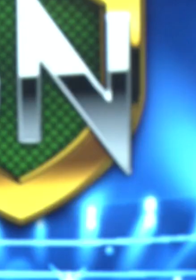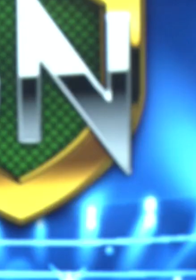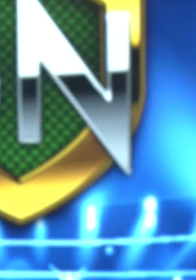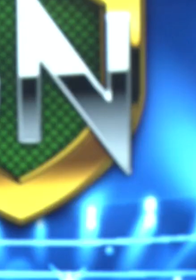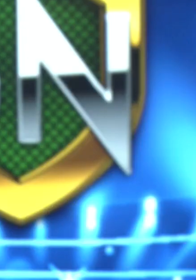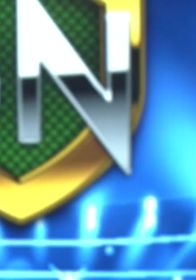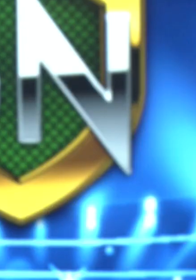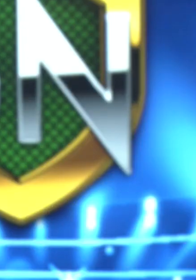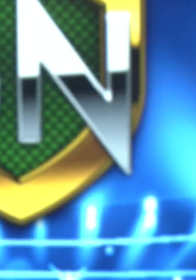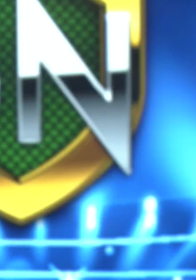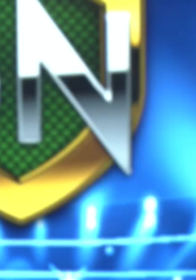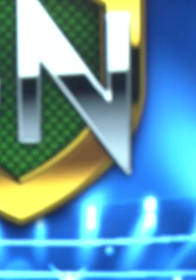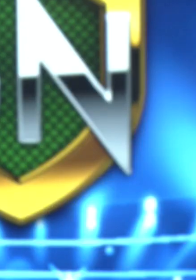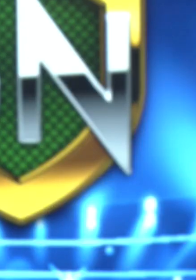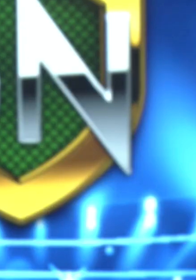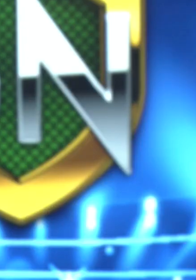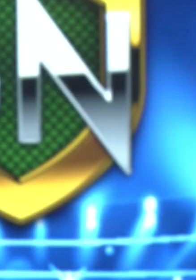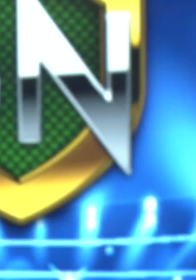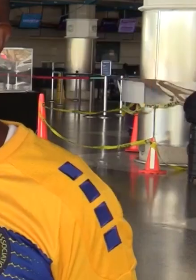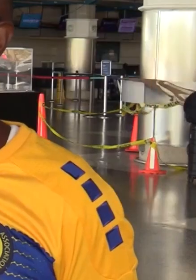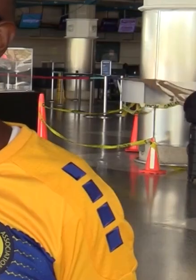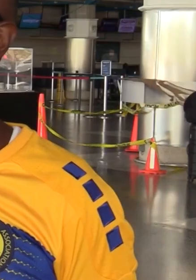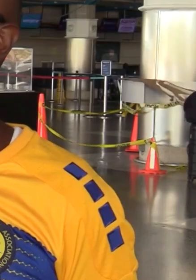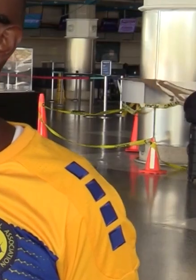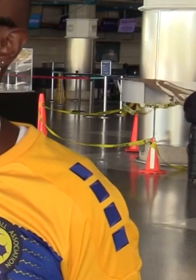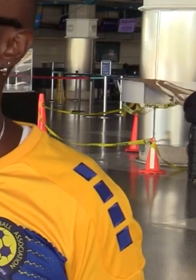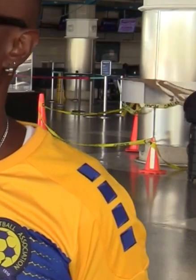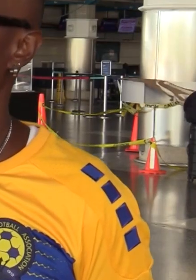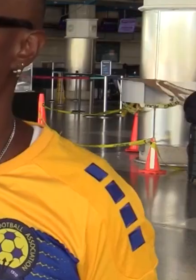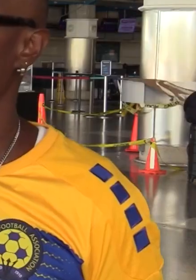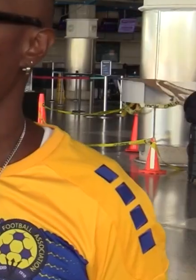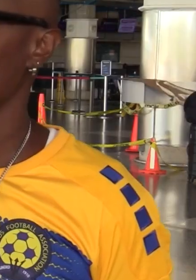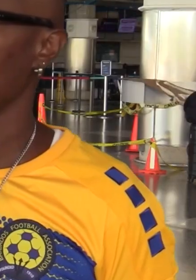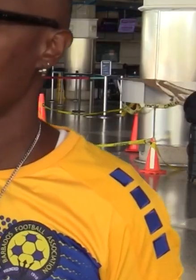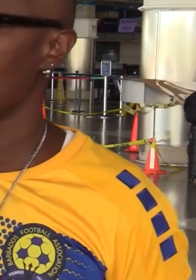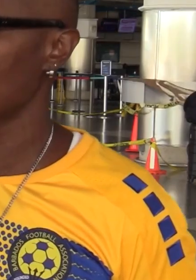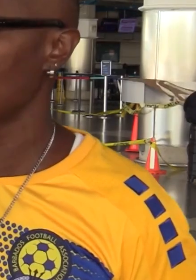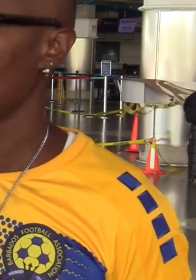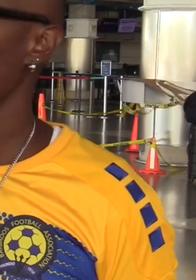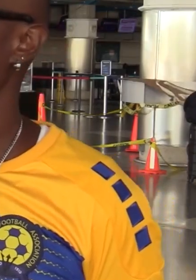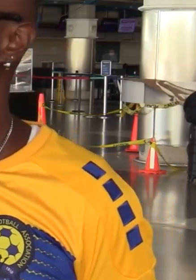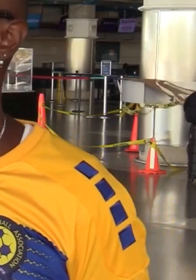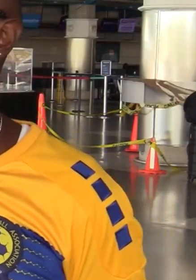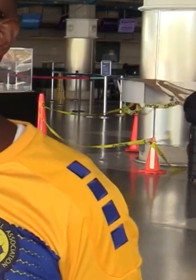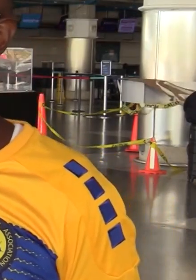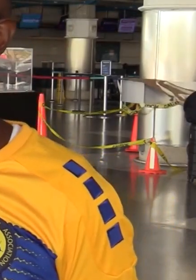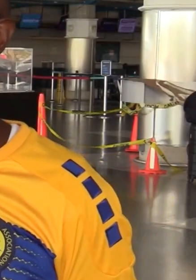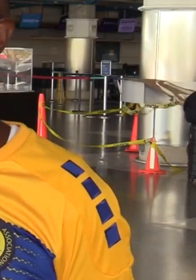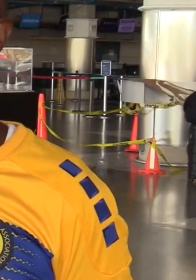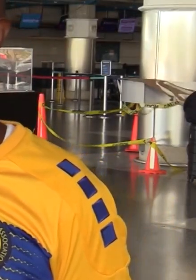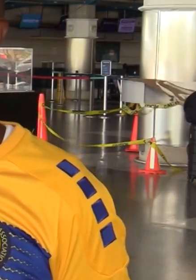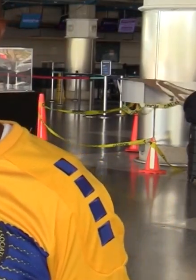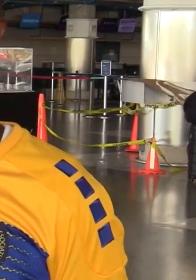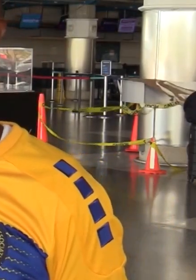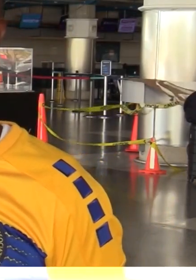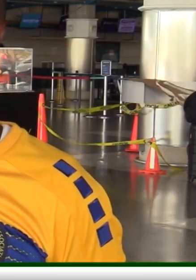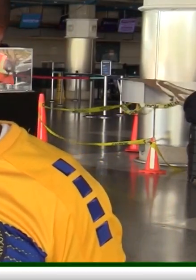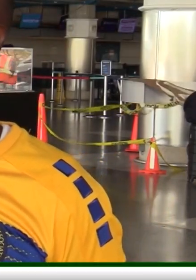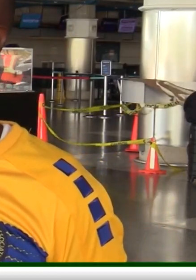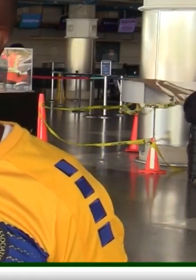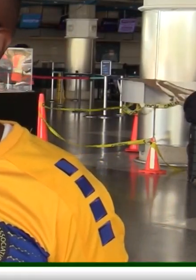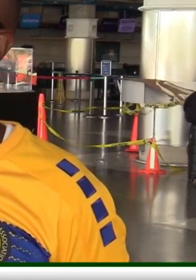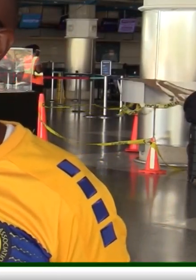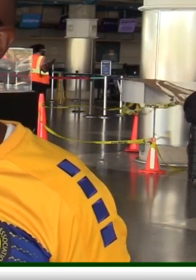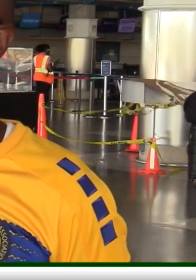were short but intense. The ladies show a commitment. They've been working hard, putting in the necessary work they need to get